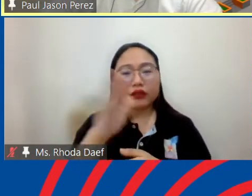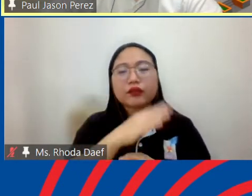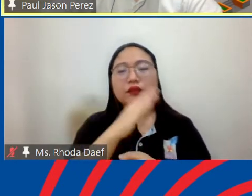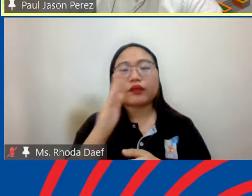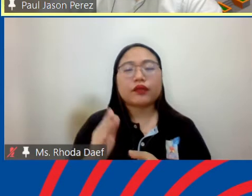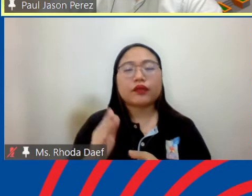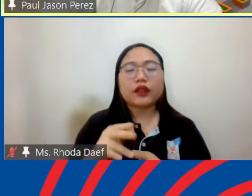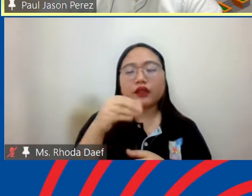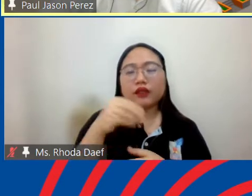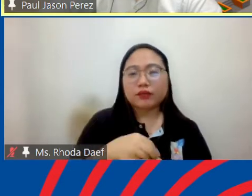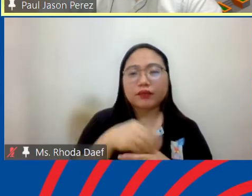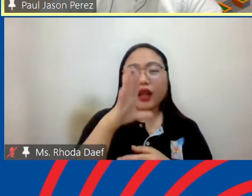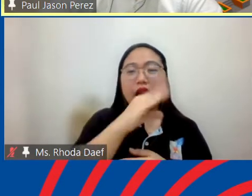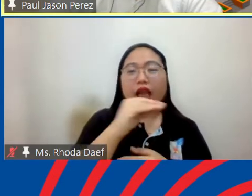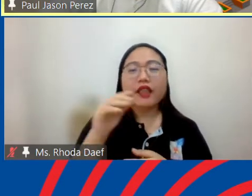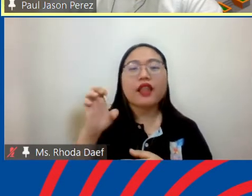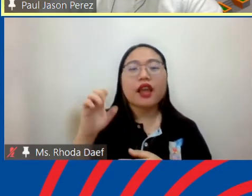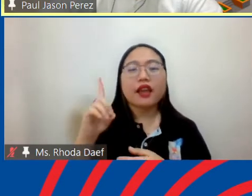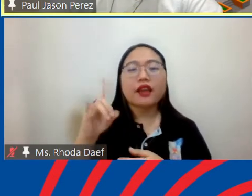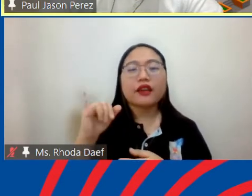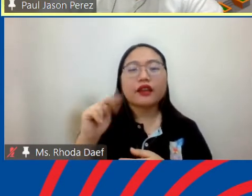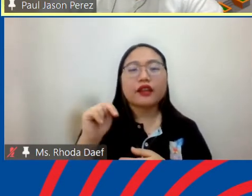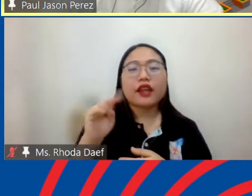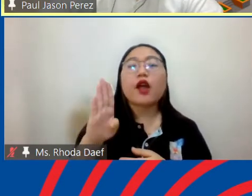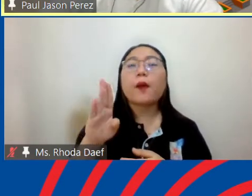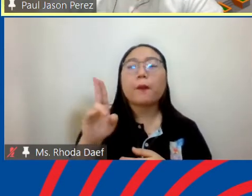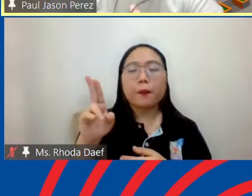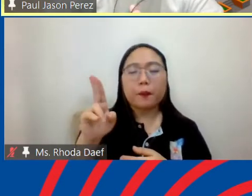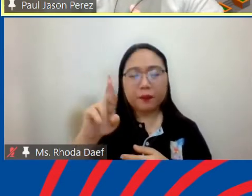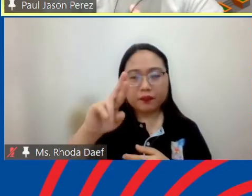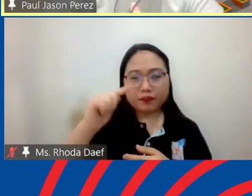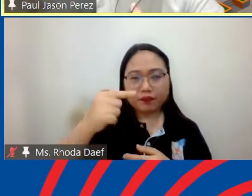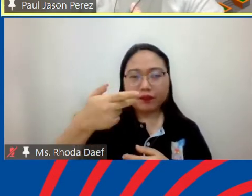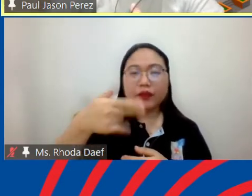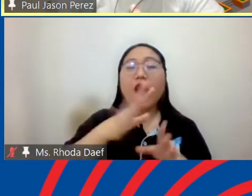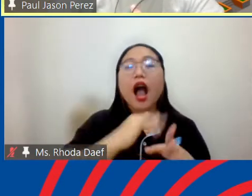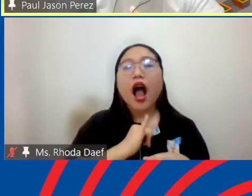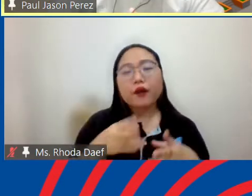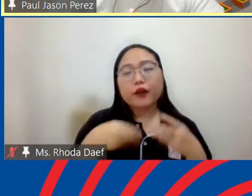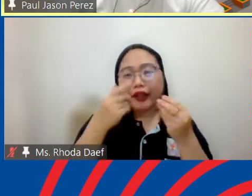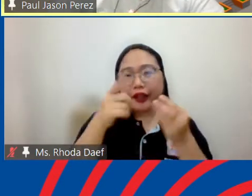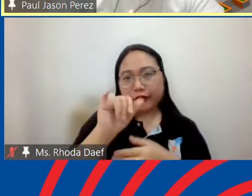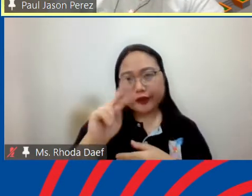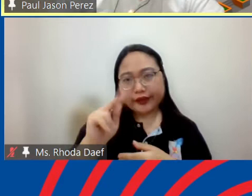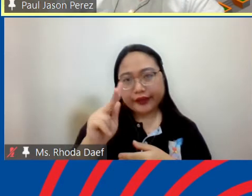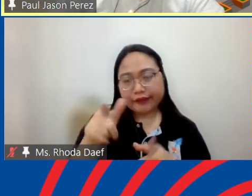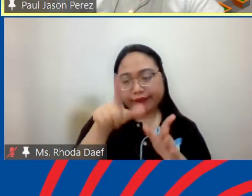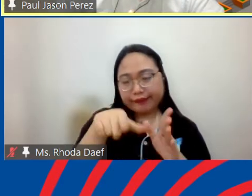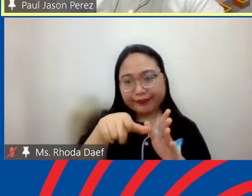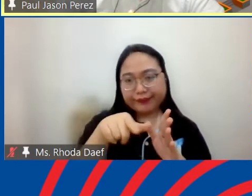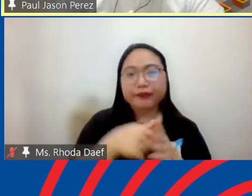the University of Edinburgh. I'll be providing the links later by the end of the presentation.